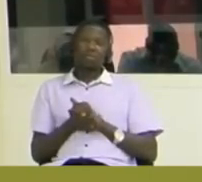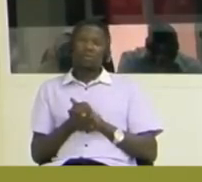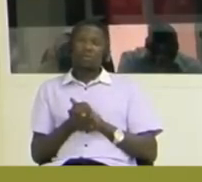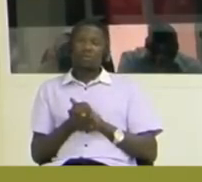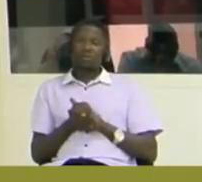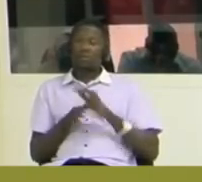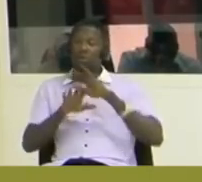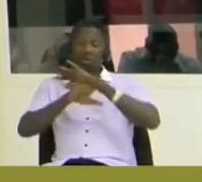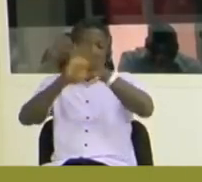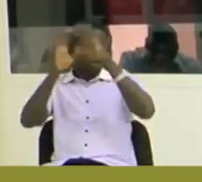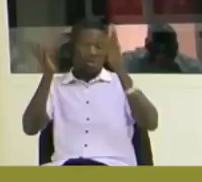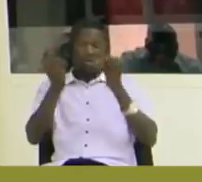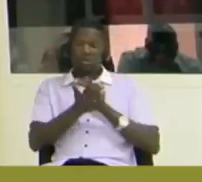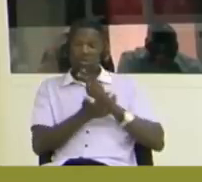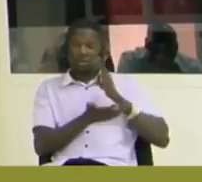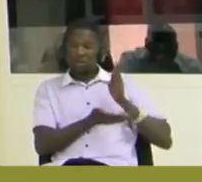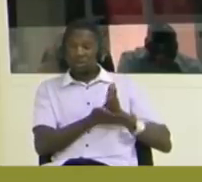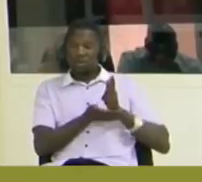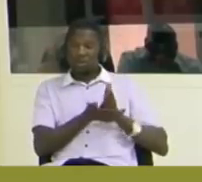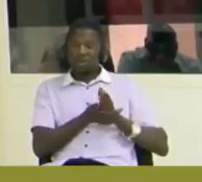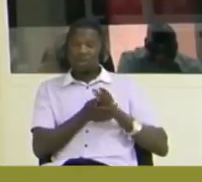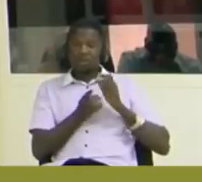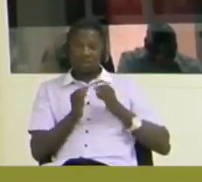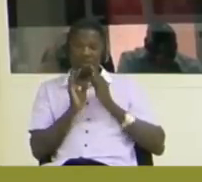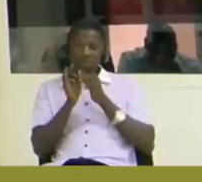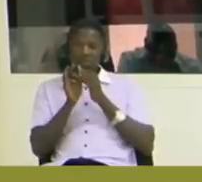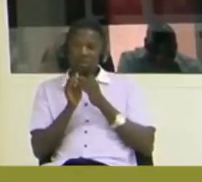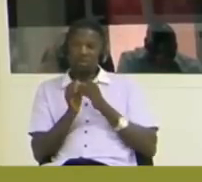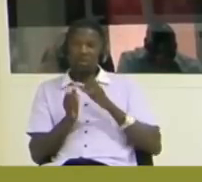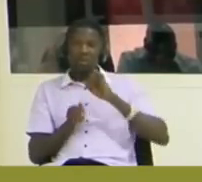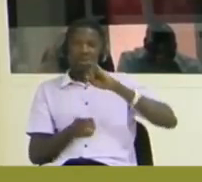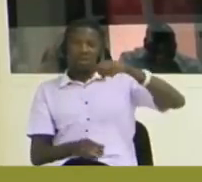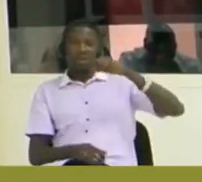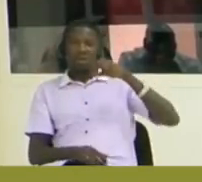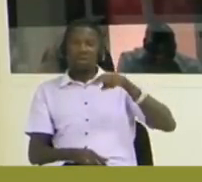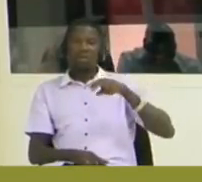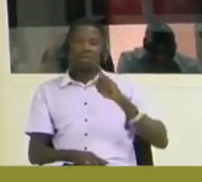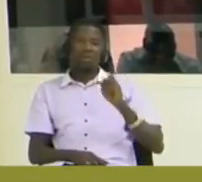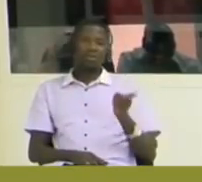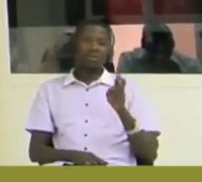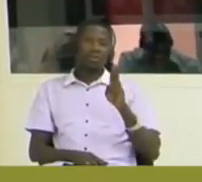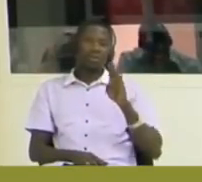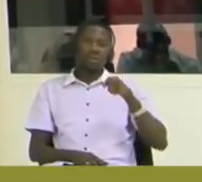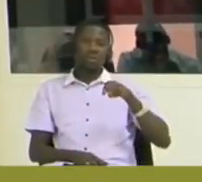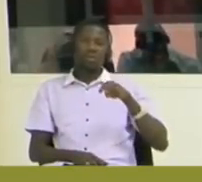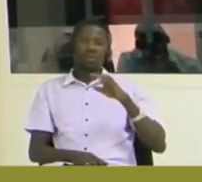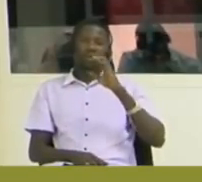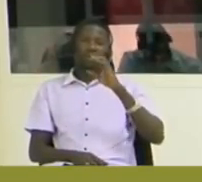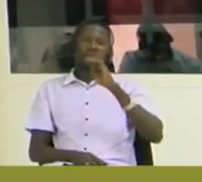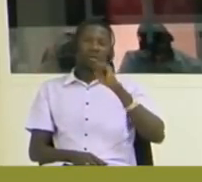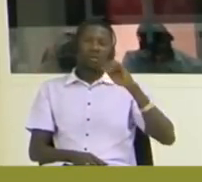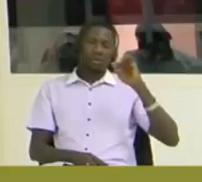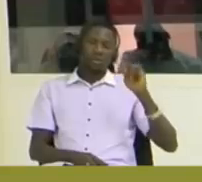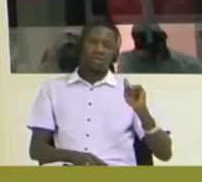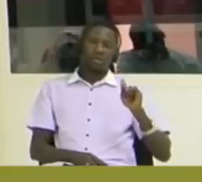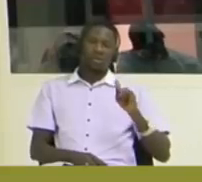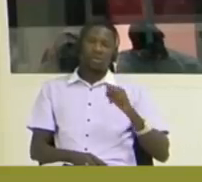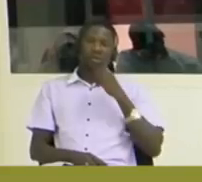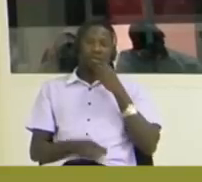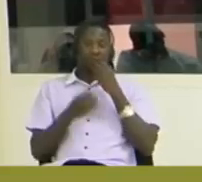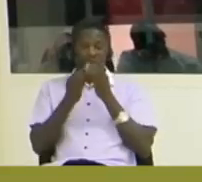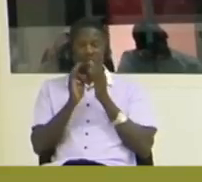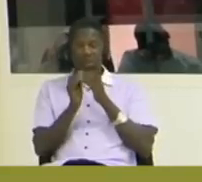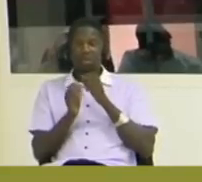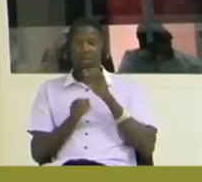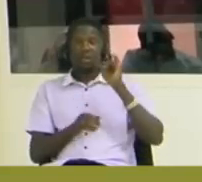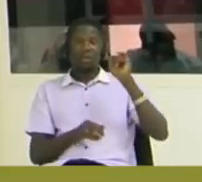all the witnesses, I will iterate, Jangom Ceesay said the families, Yankuba's family, were brought